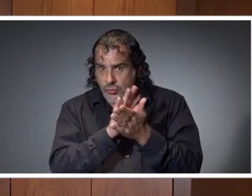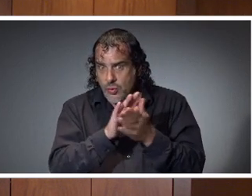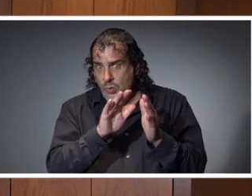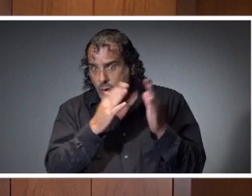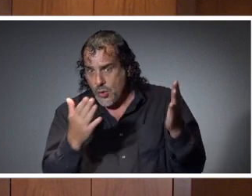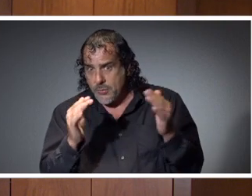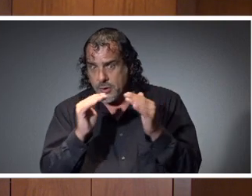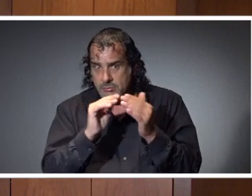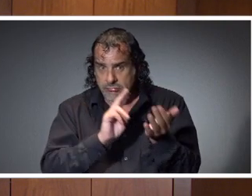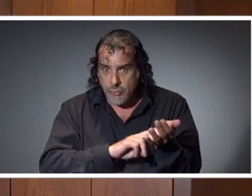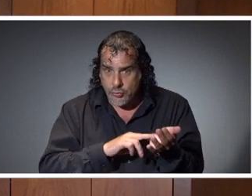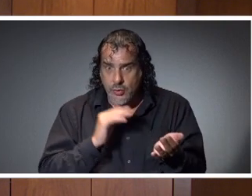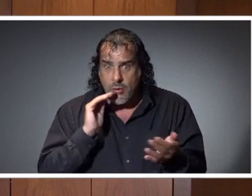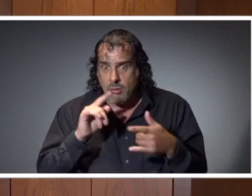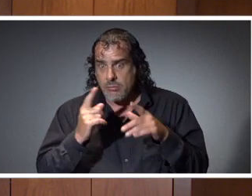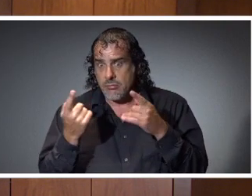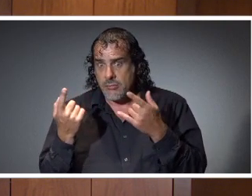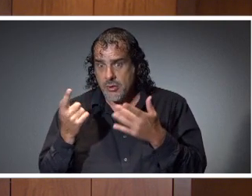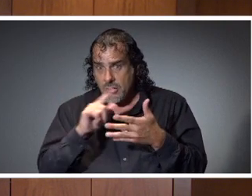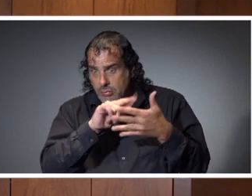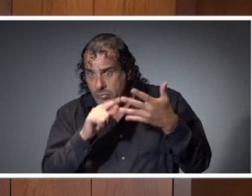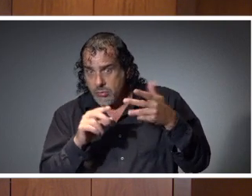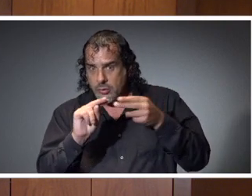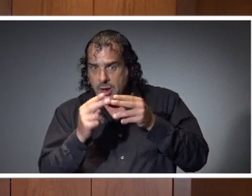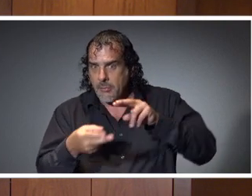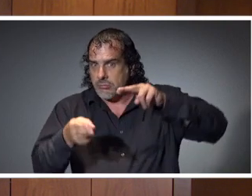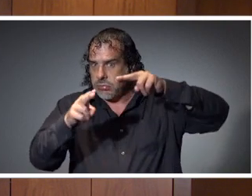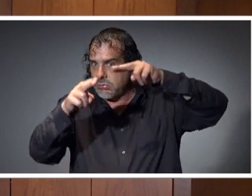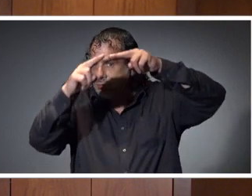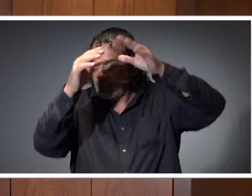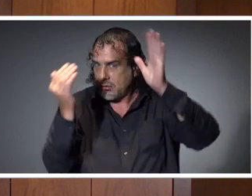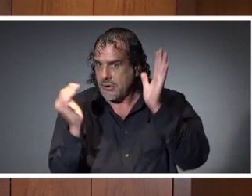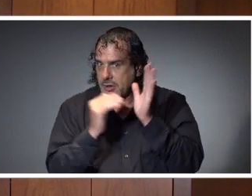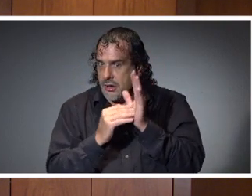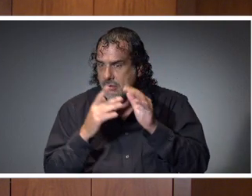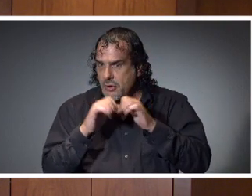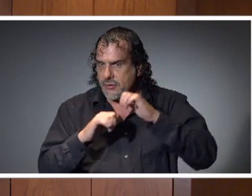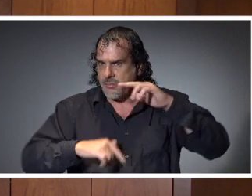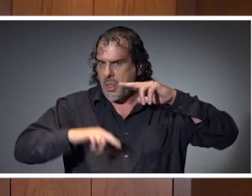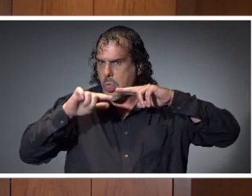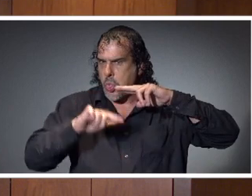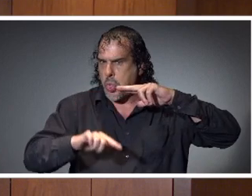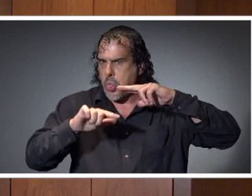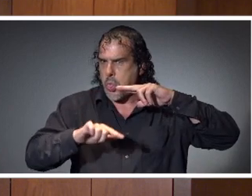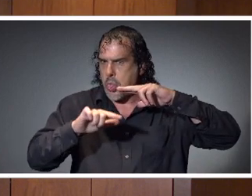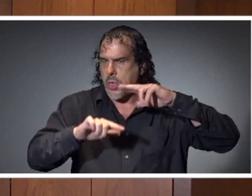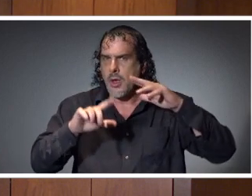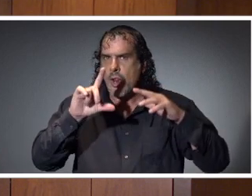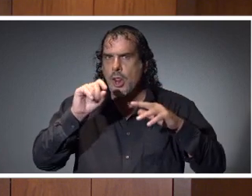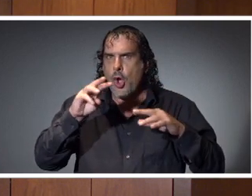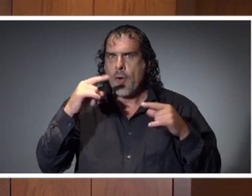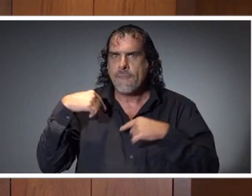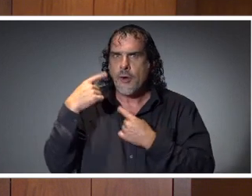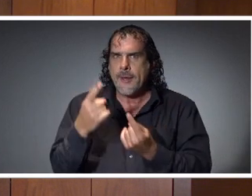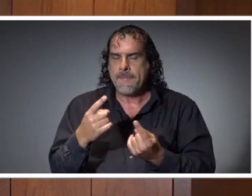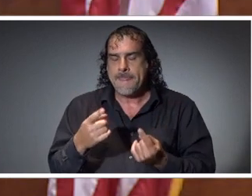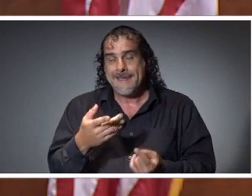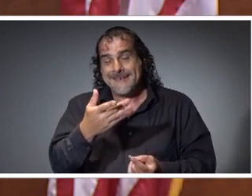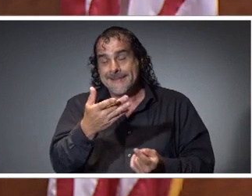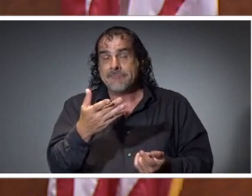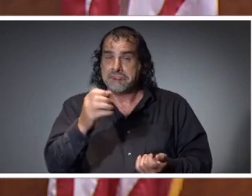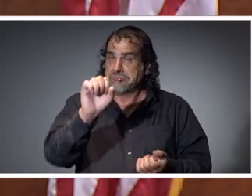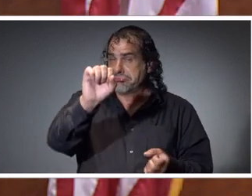care facilities, that we'll see those numbers tick back up since they've been pretty low here lately? Well, I certainly think that's a